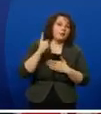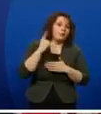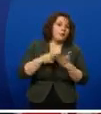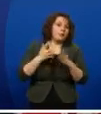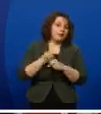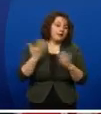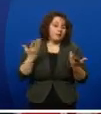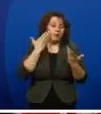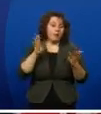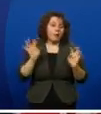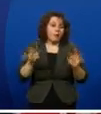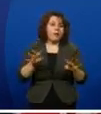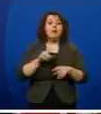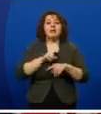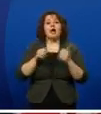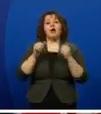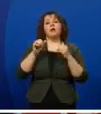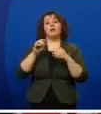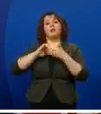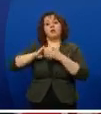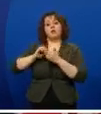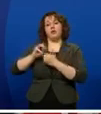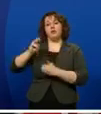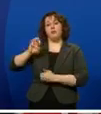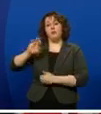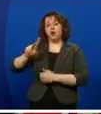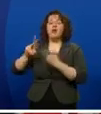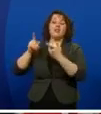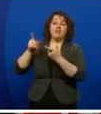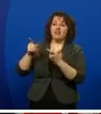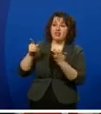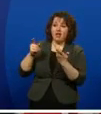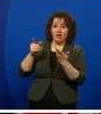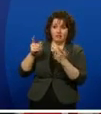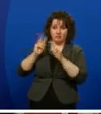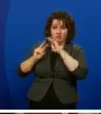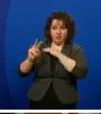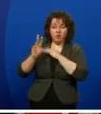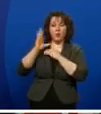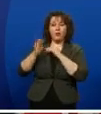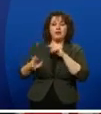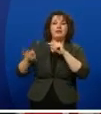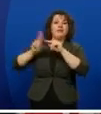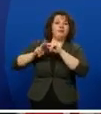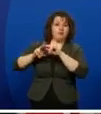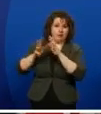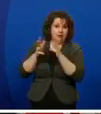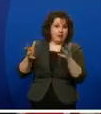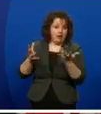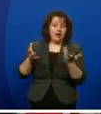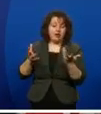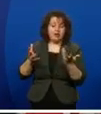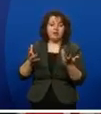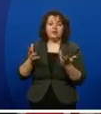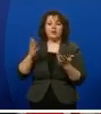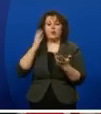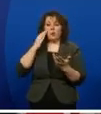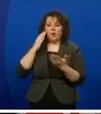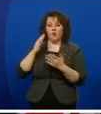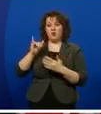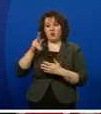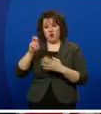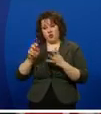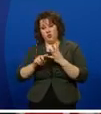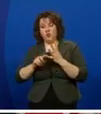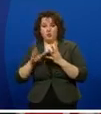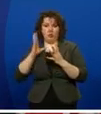with the partnership with Merck, we know that they've projected will increase significantly, especially by the end of June, but we're not there